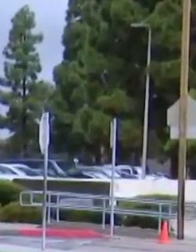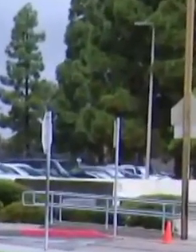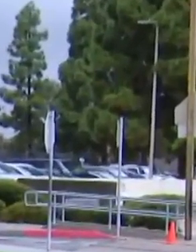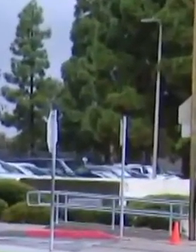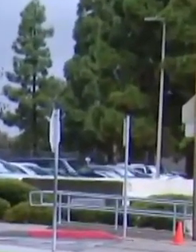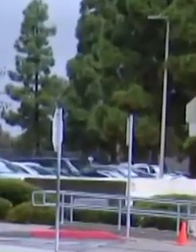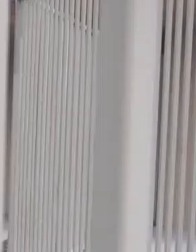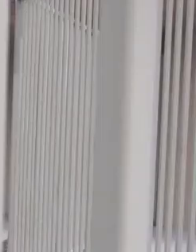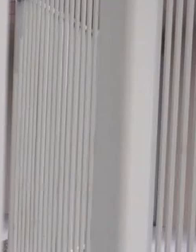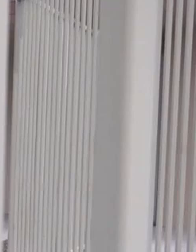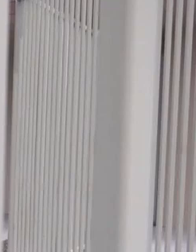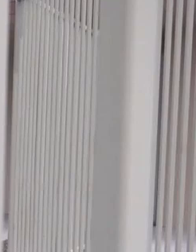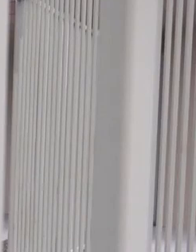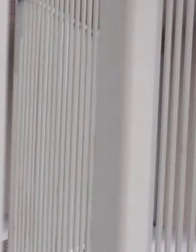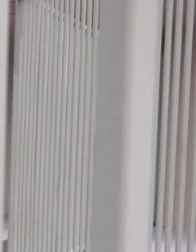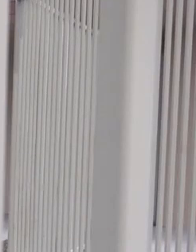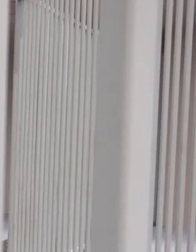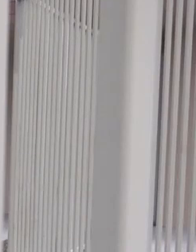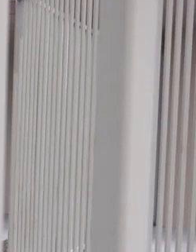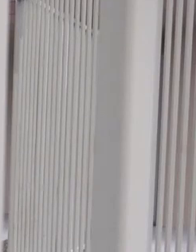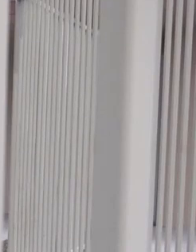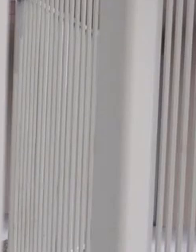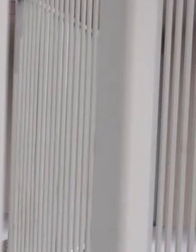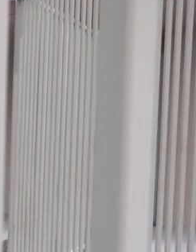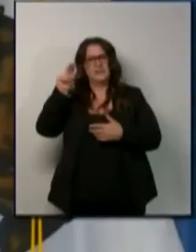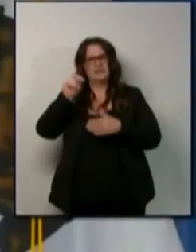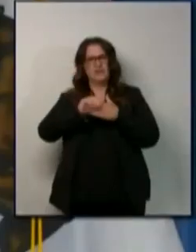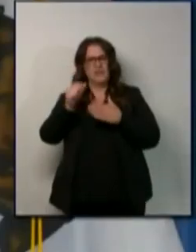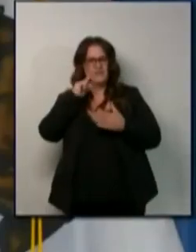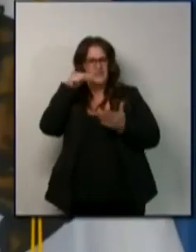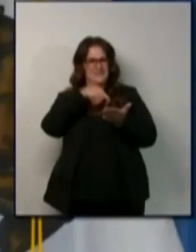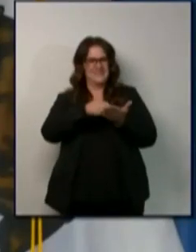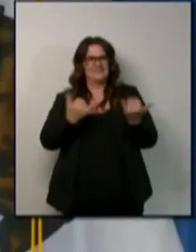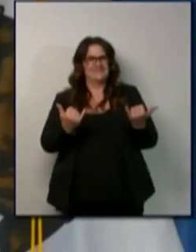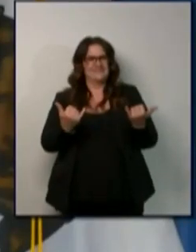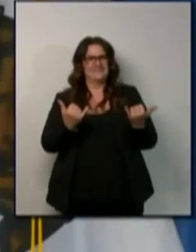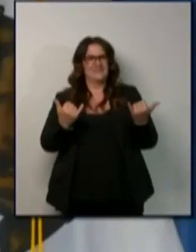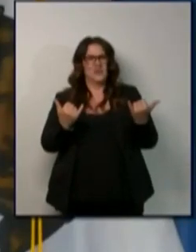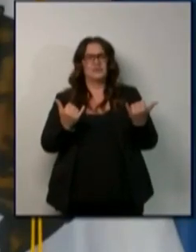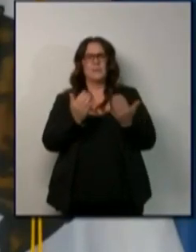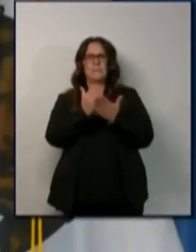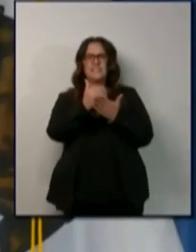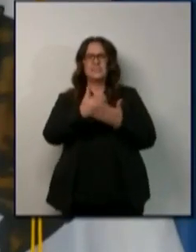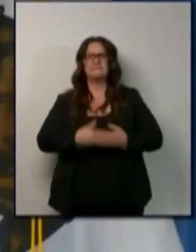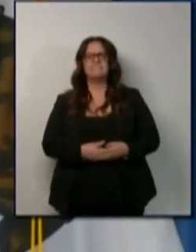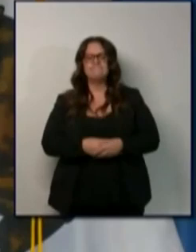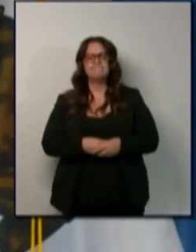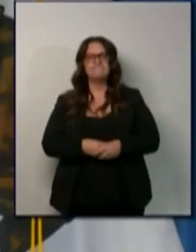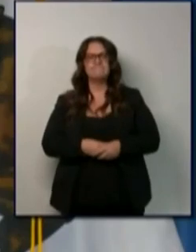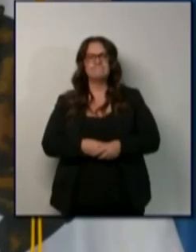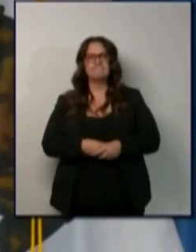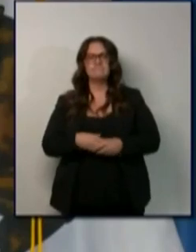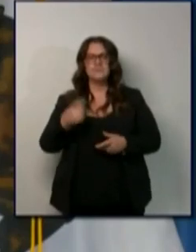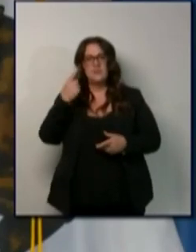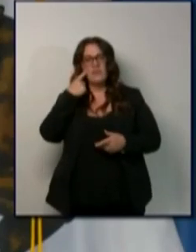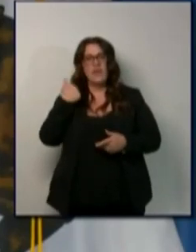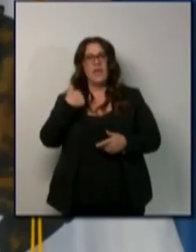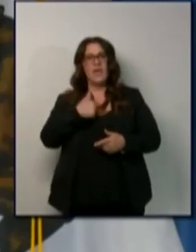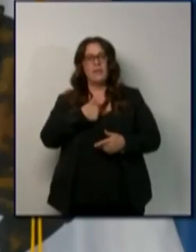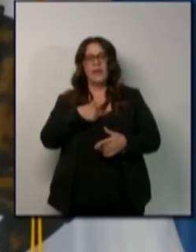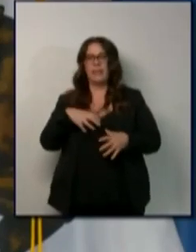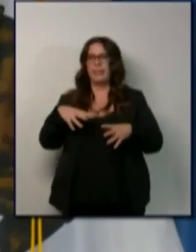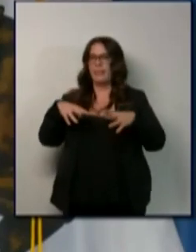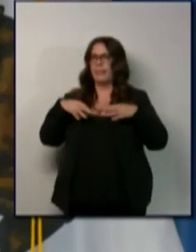to be major cuts to schools and students statewide. But I want you to know that we are not just going to roll over and